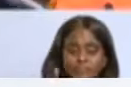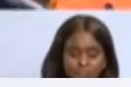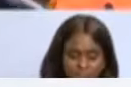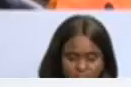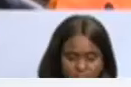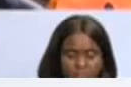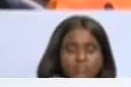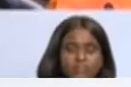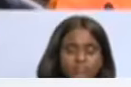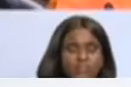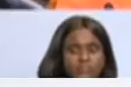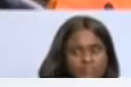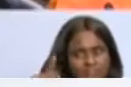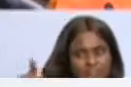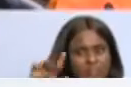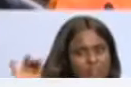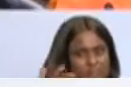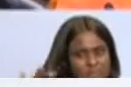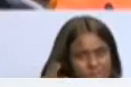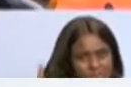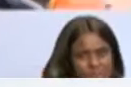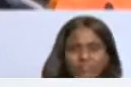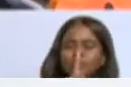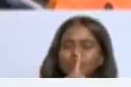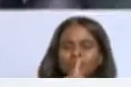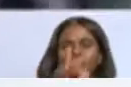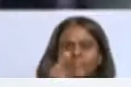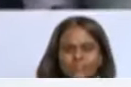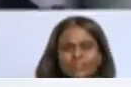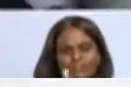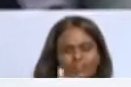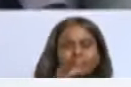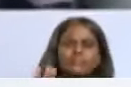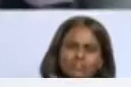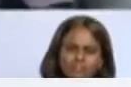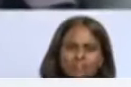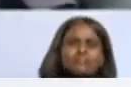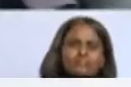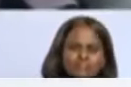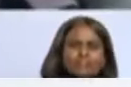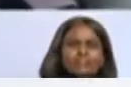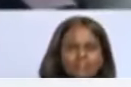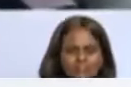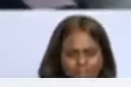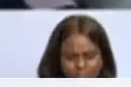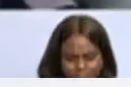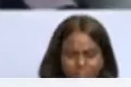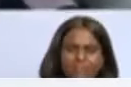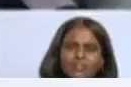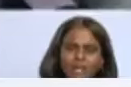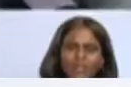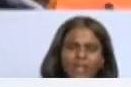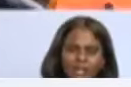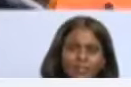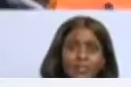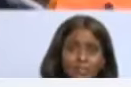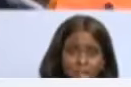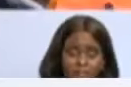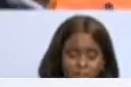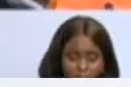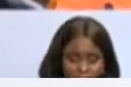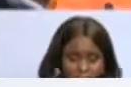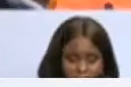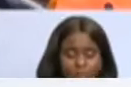economy on the copper belt is surely rebounding. We are glad that Zambians continue to own a